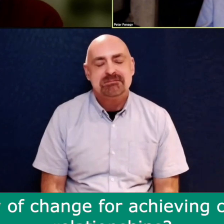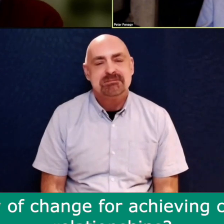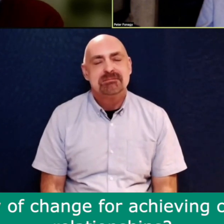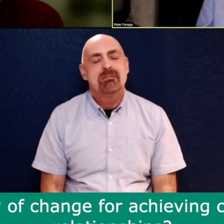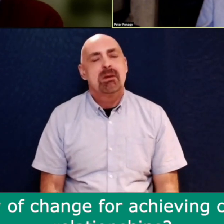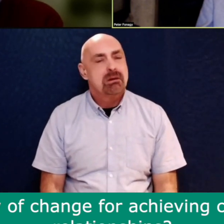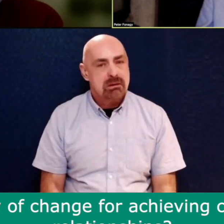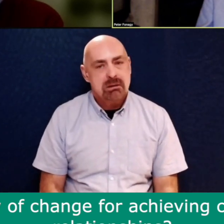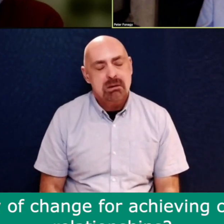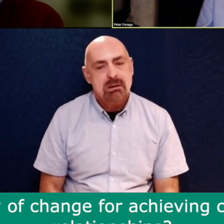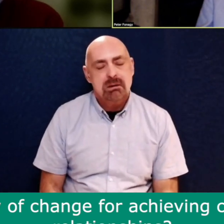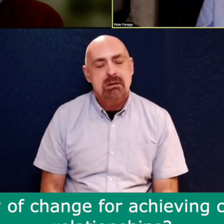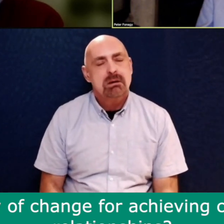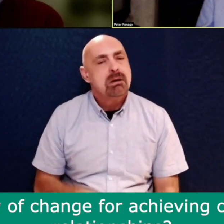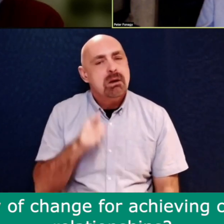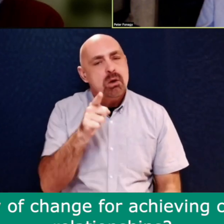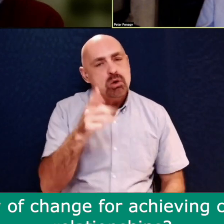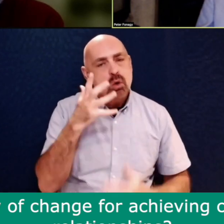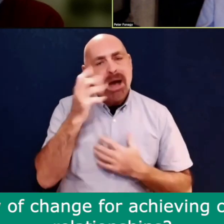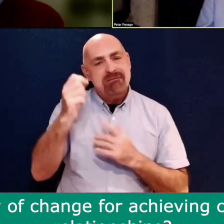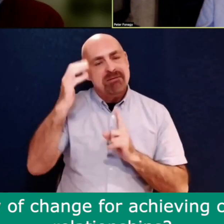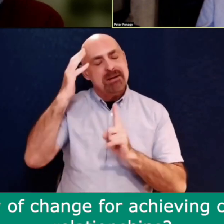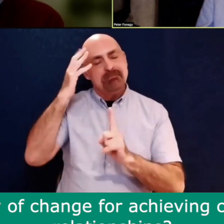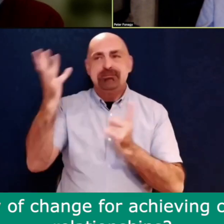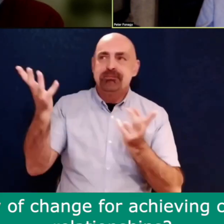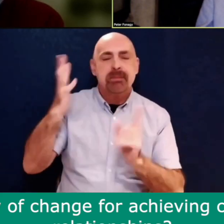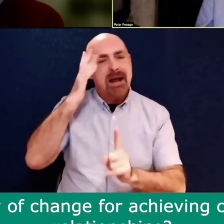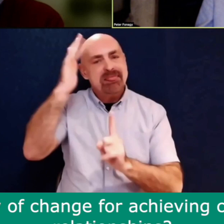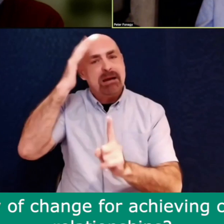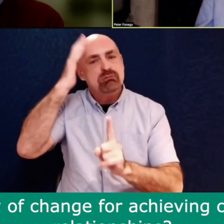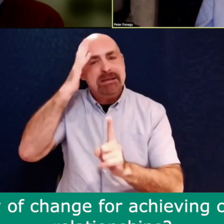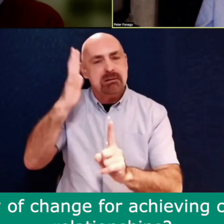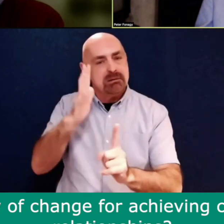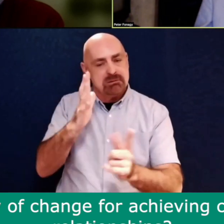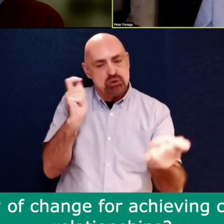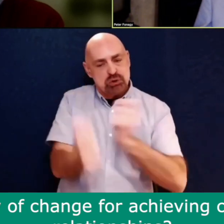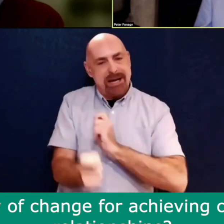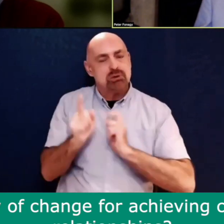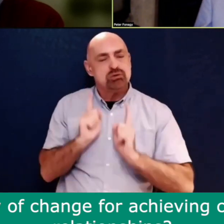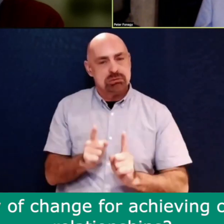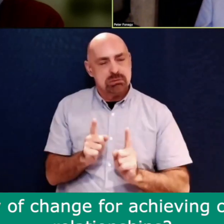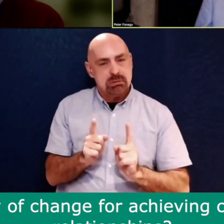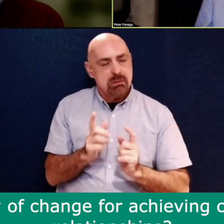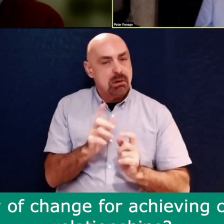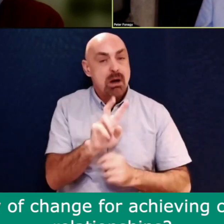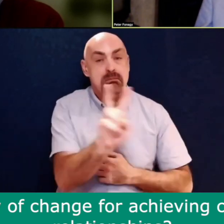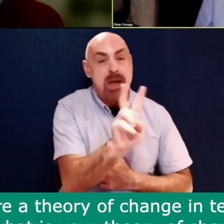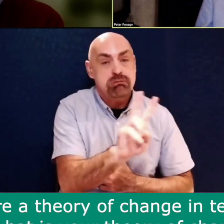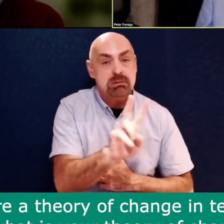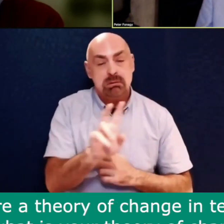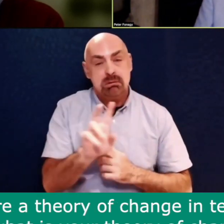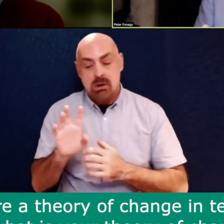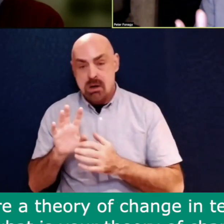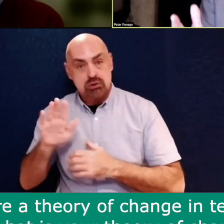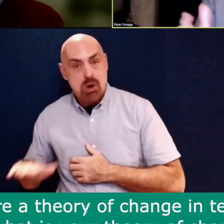Do you have a theory of change for achieving change in parent-child relationship?